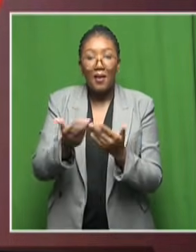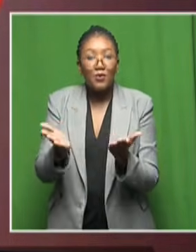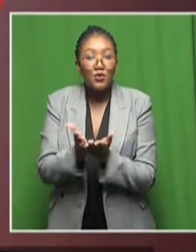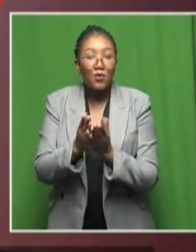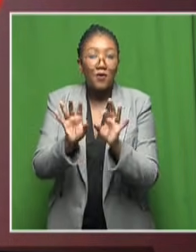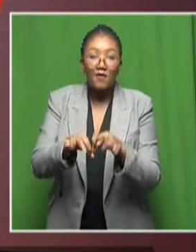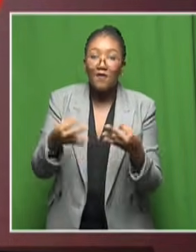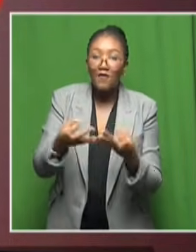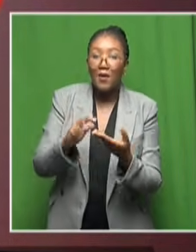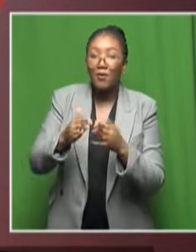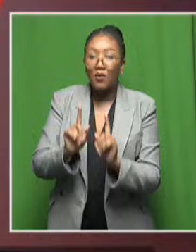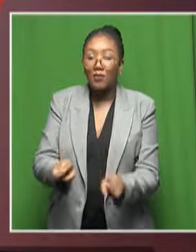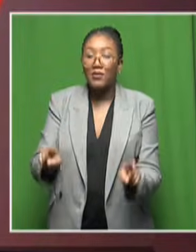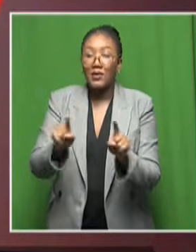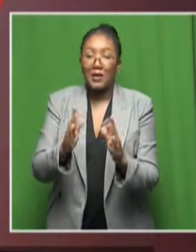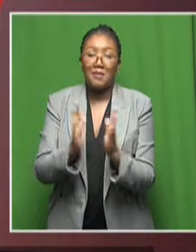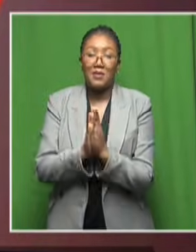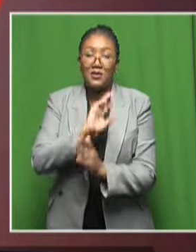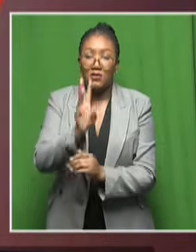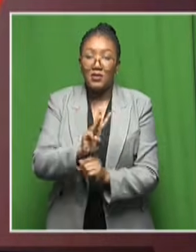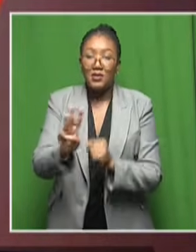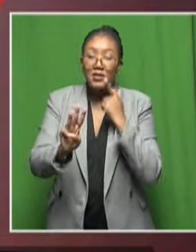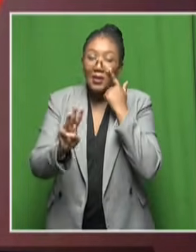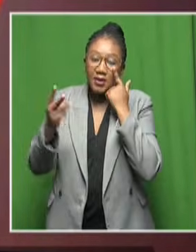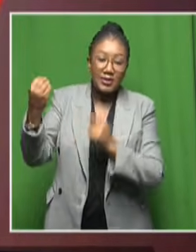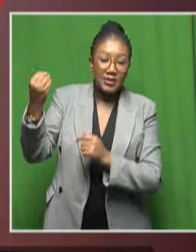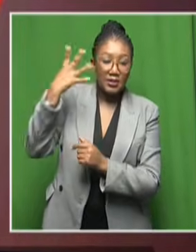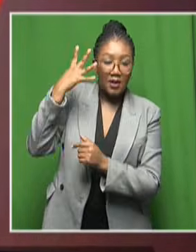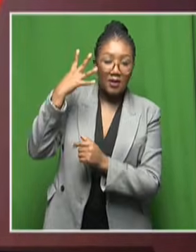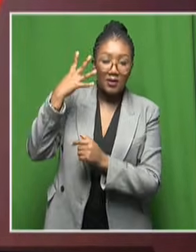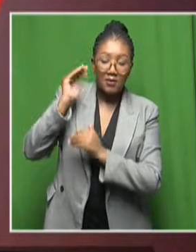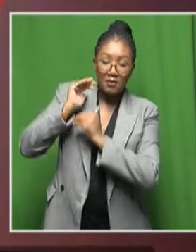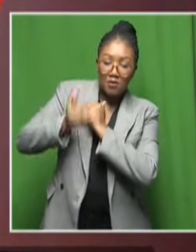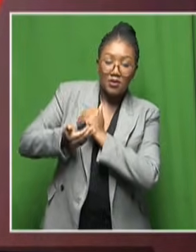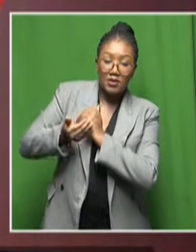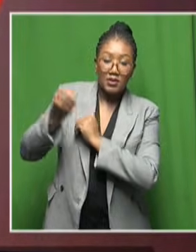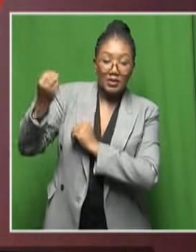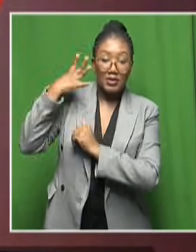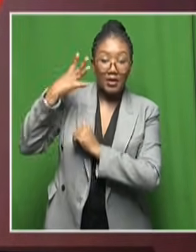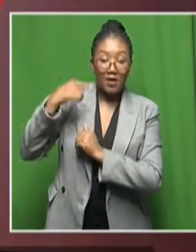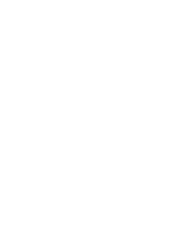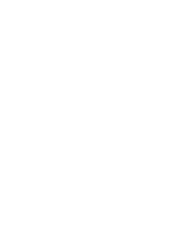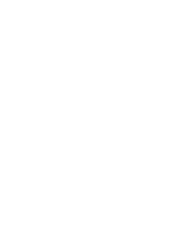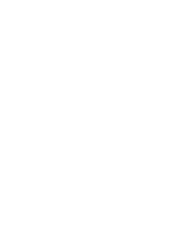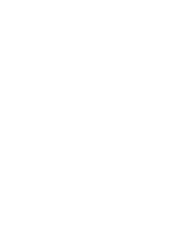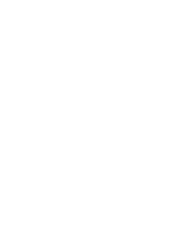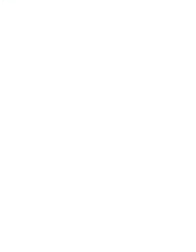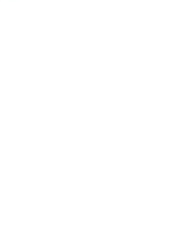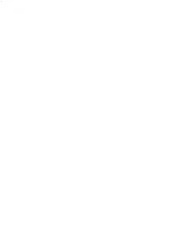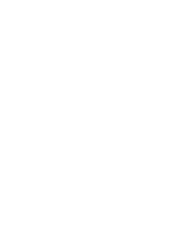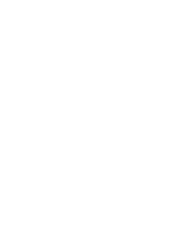across the country take extra care in the sun as the UV radiation reaches very dangerous levels.